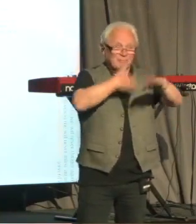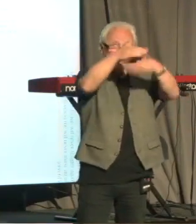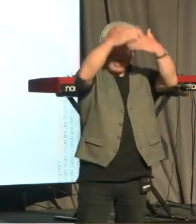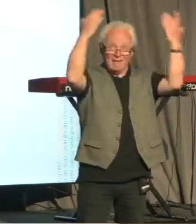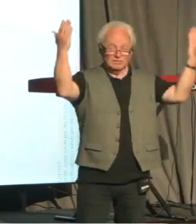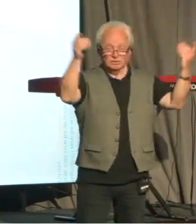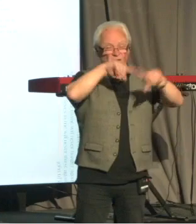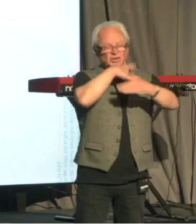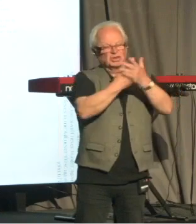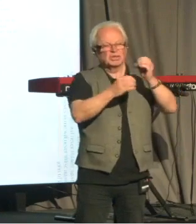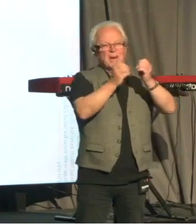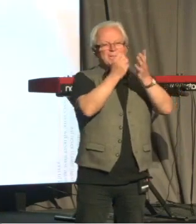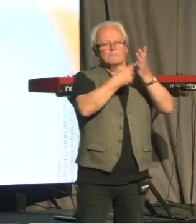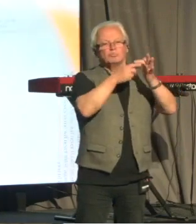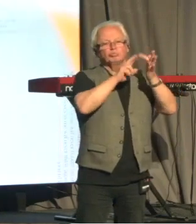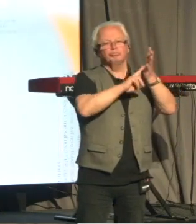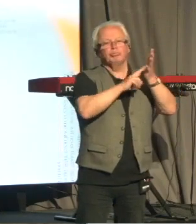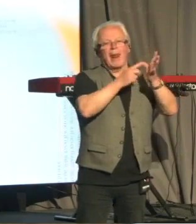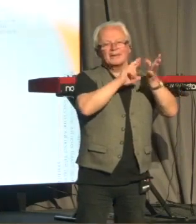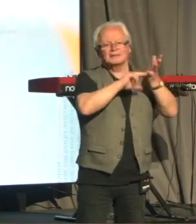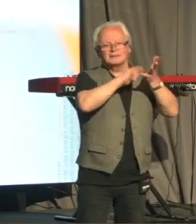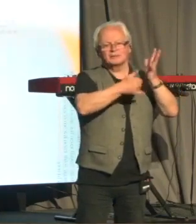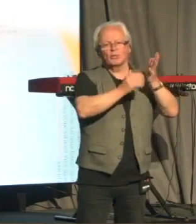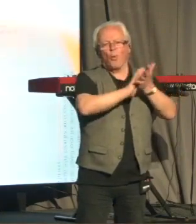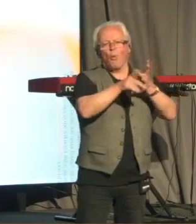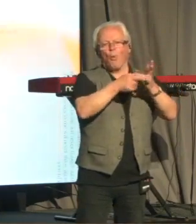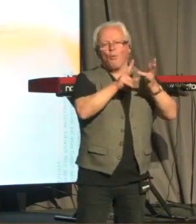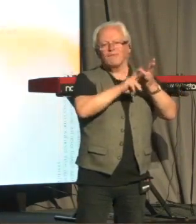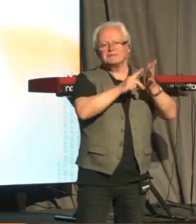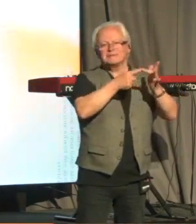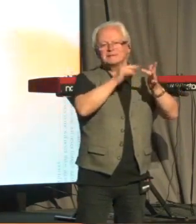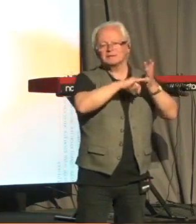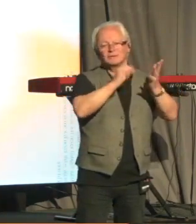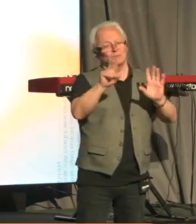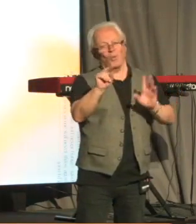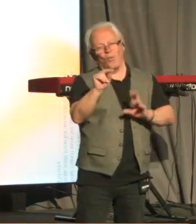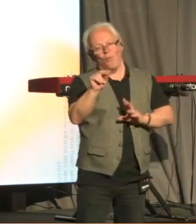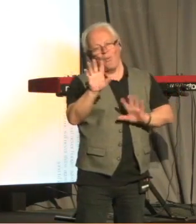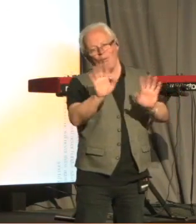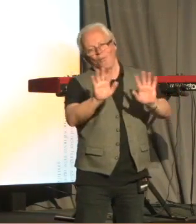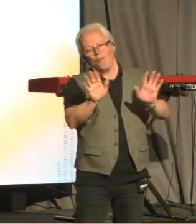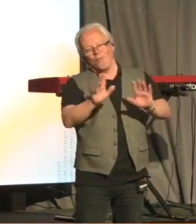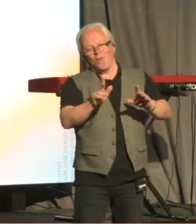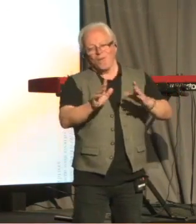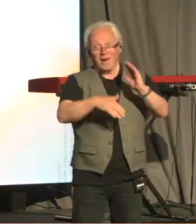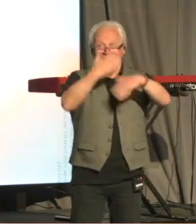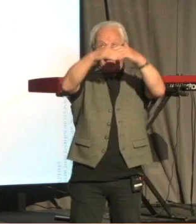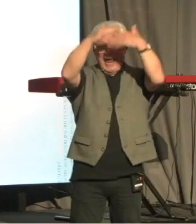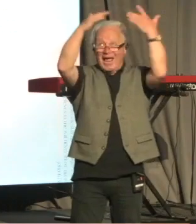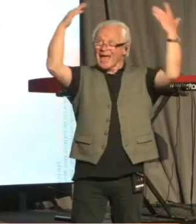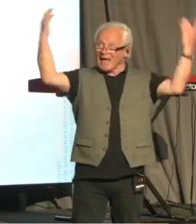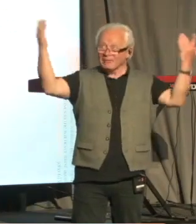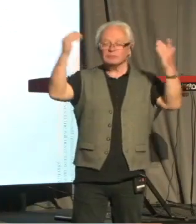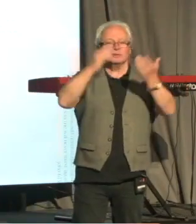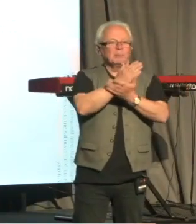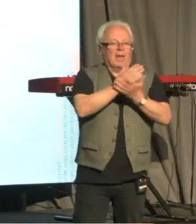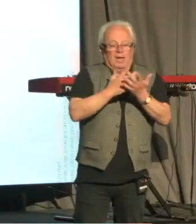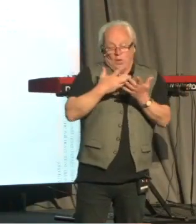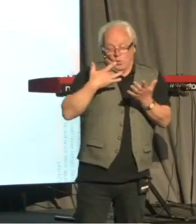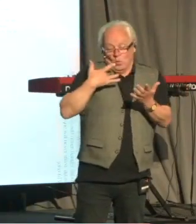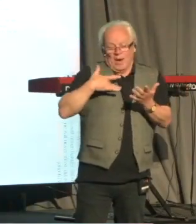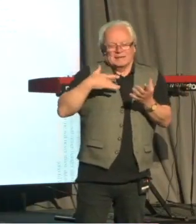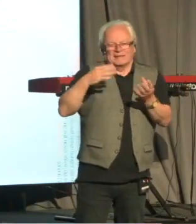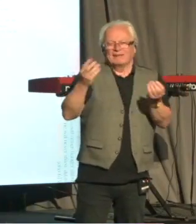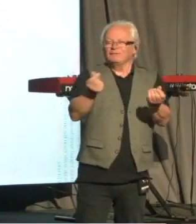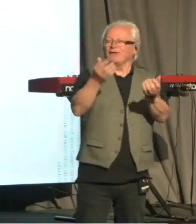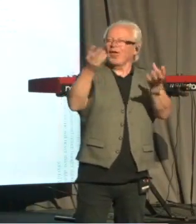like Brennan's bread or Hovis. No, this is heavenly bread. The Bible says it was white and